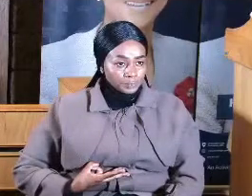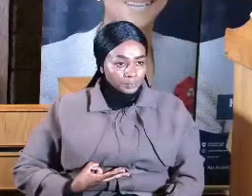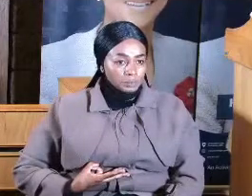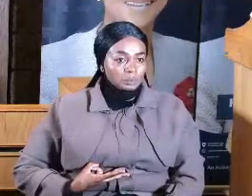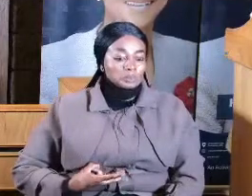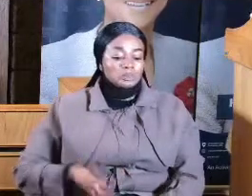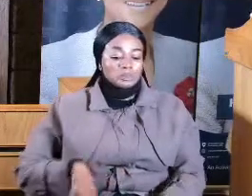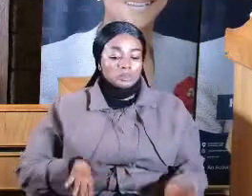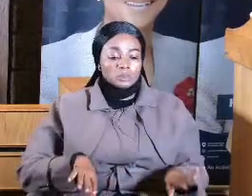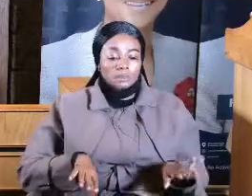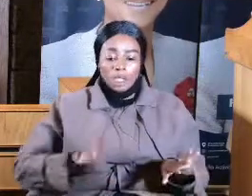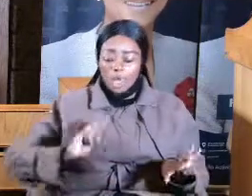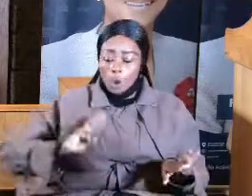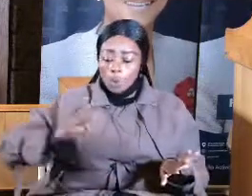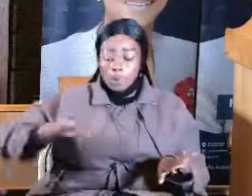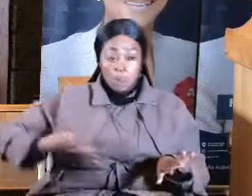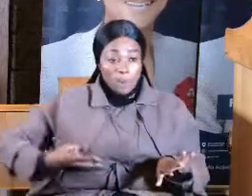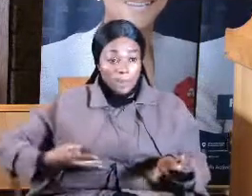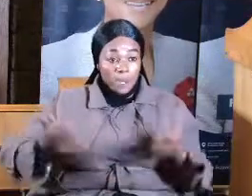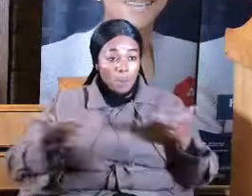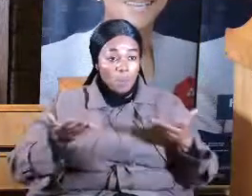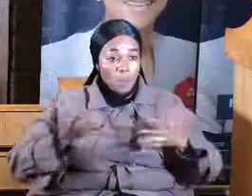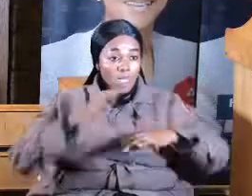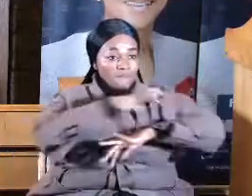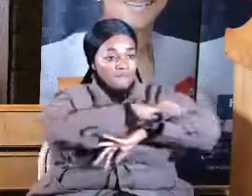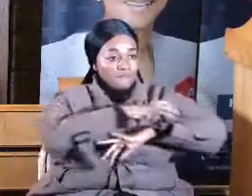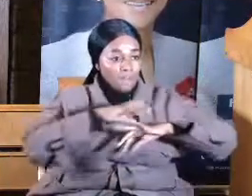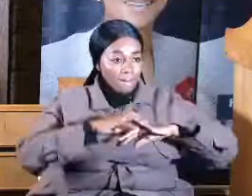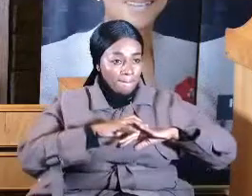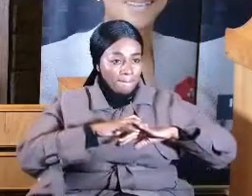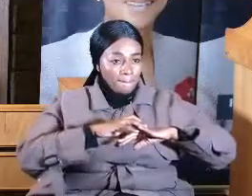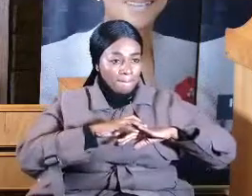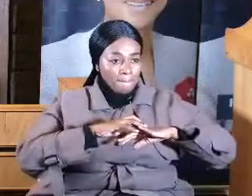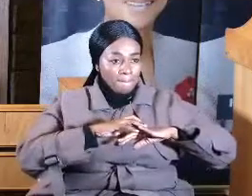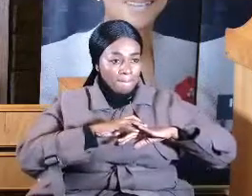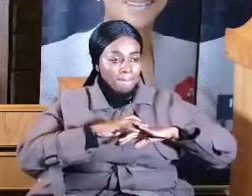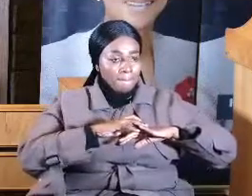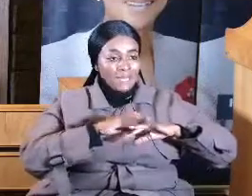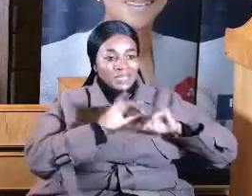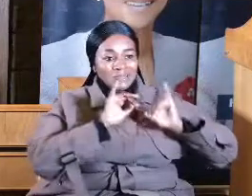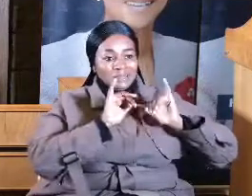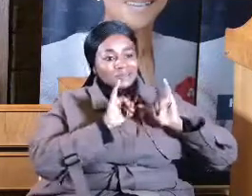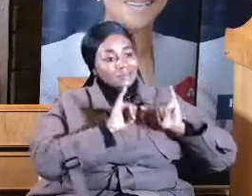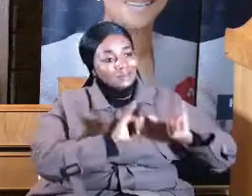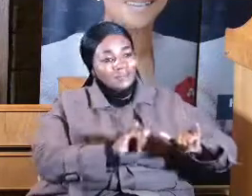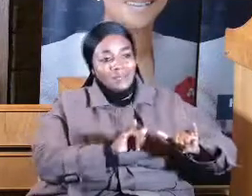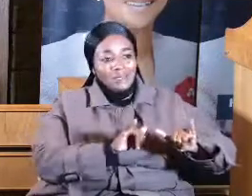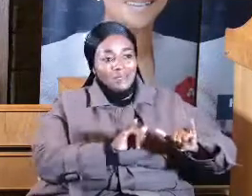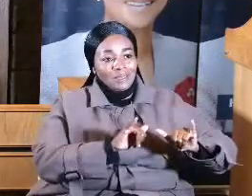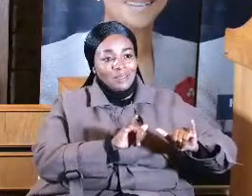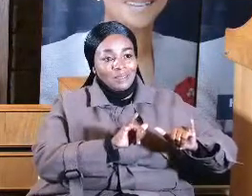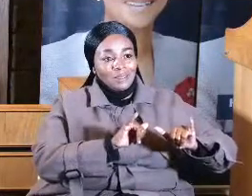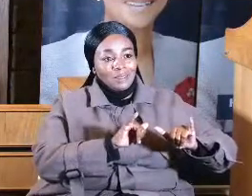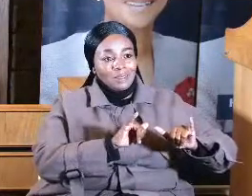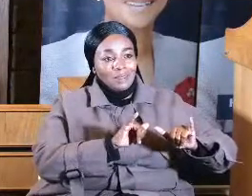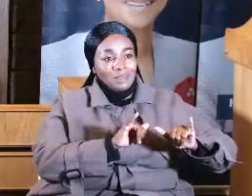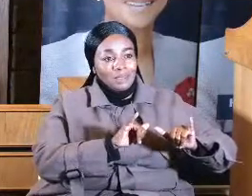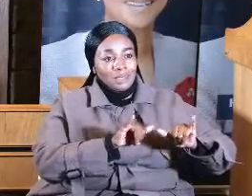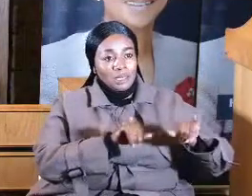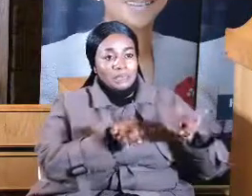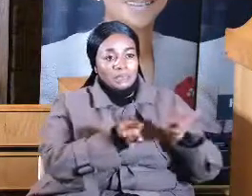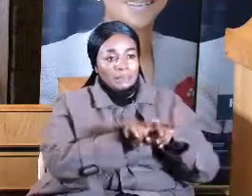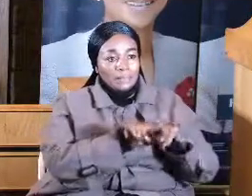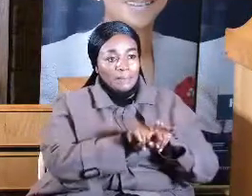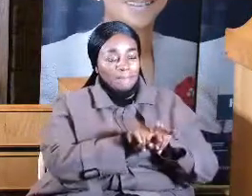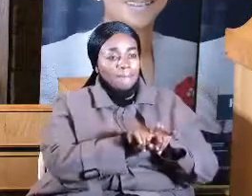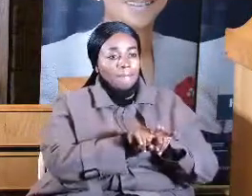Women in rural areas in our country, and in particular our province, remain the target of our